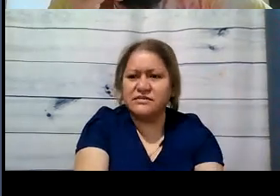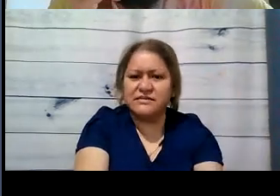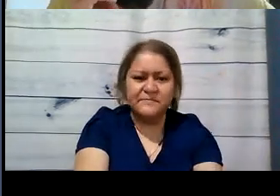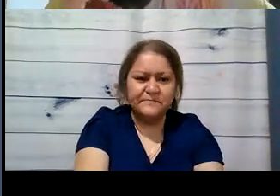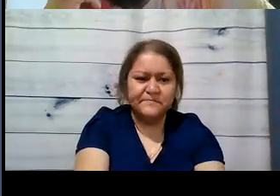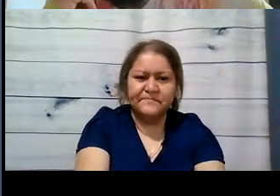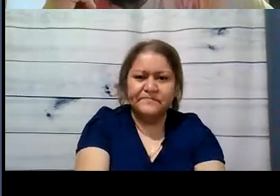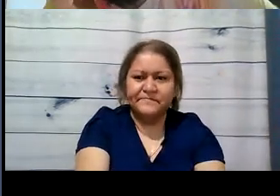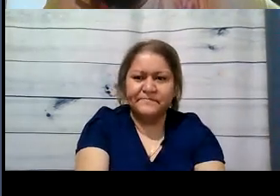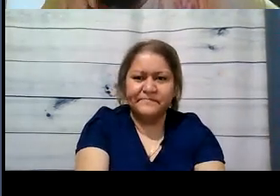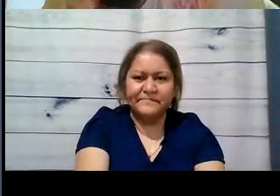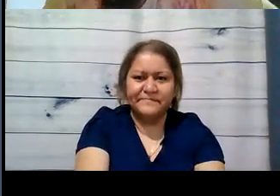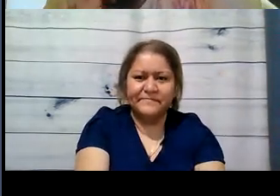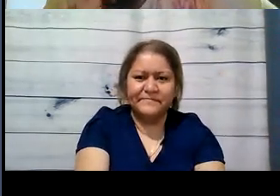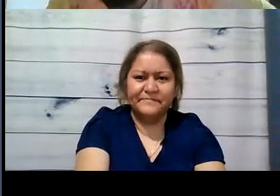at once.